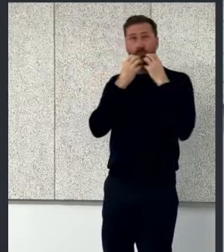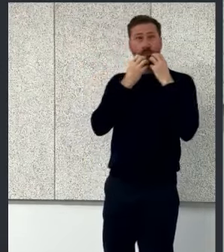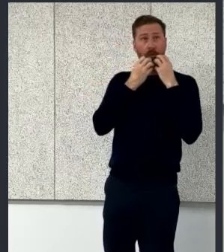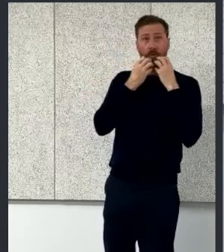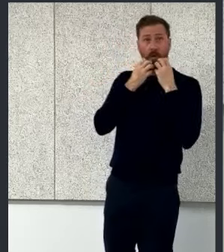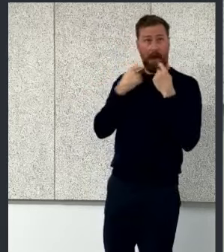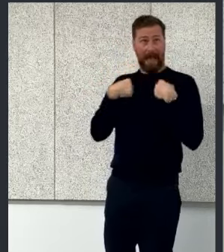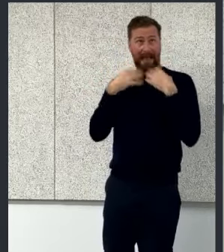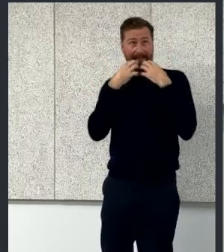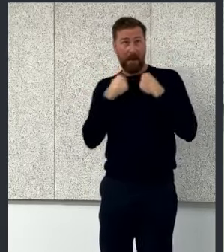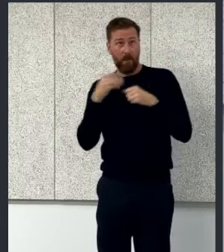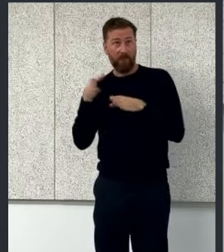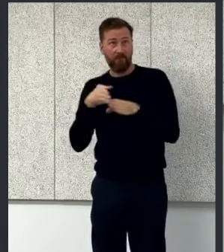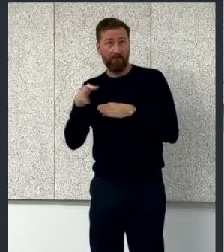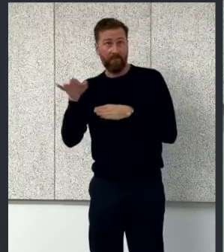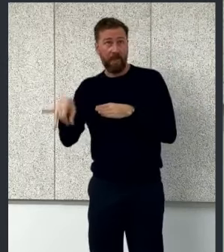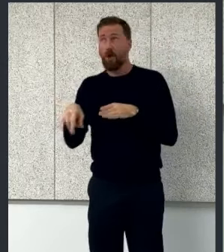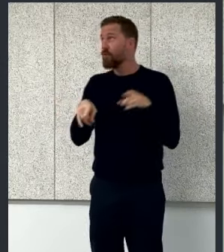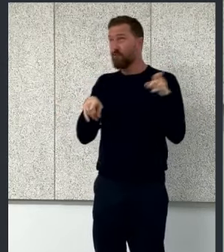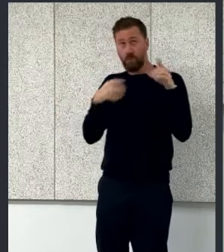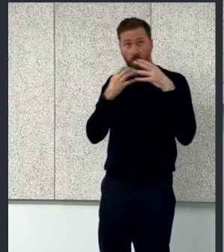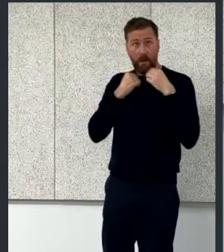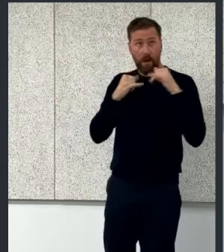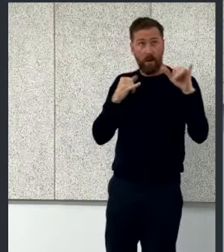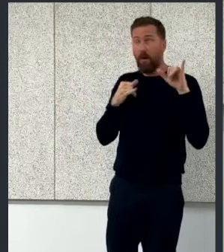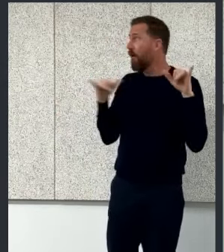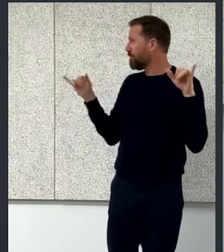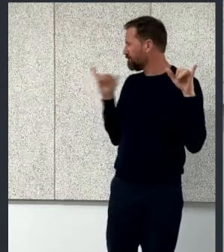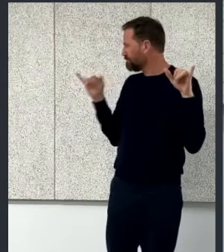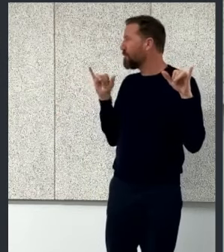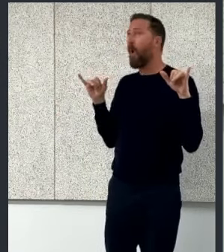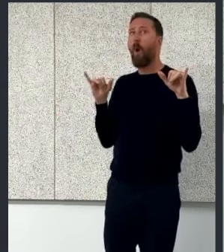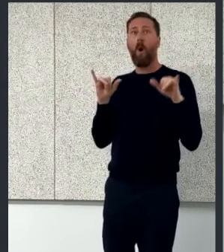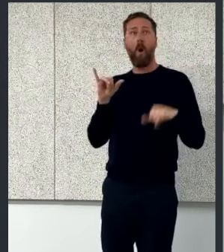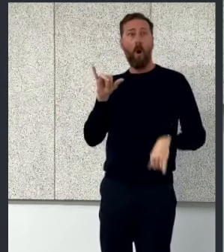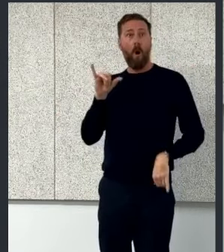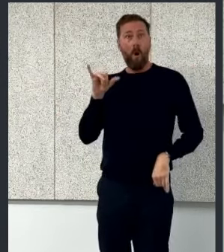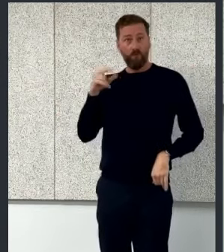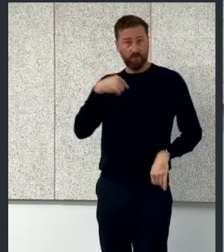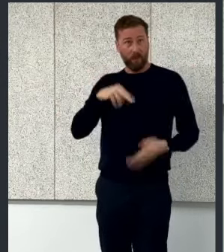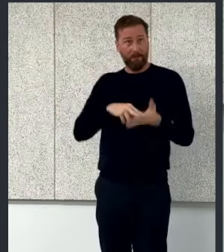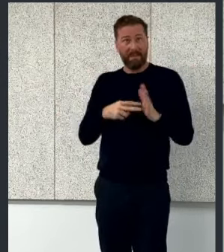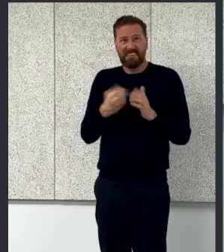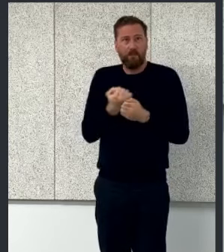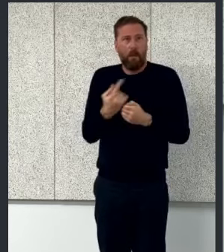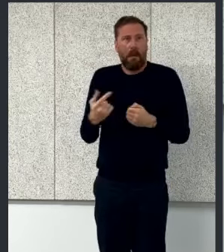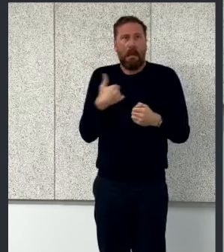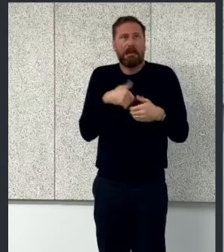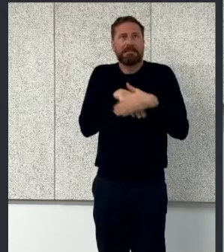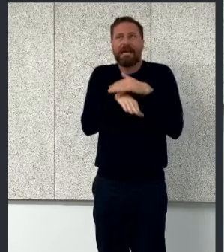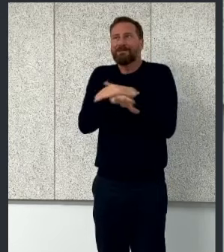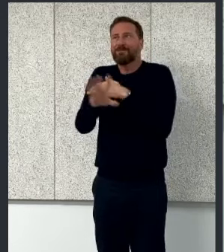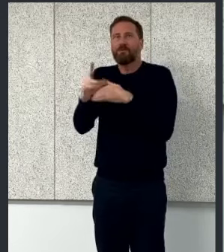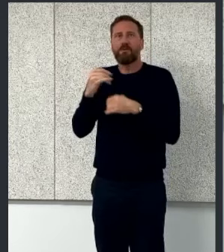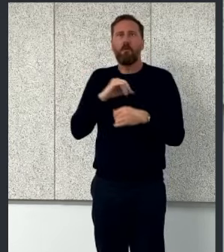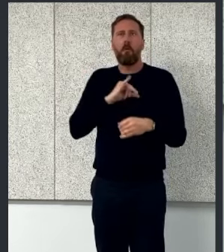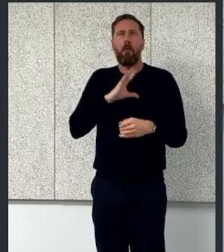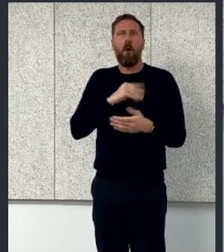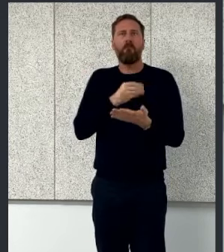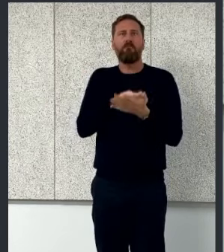want, everyone to succeed, to have access, to these funds, to make the incredible art that you